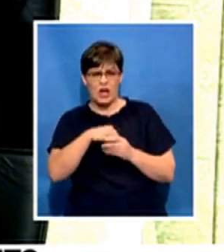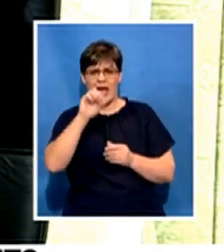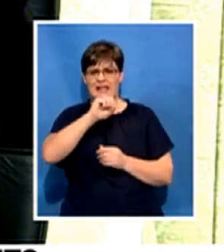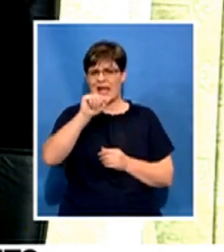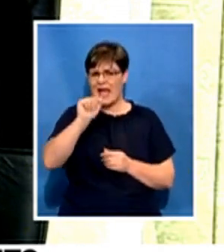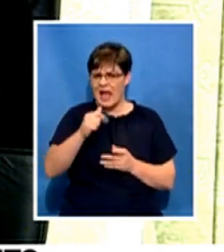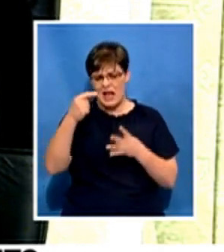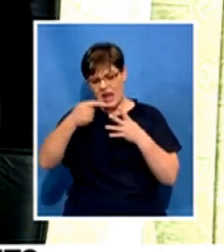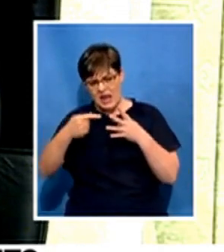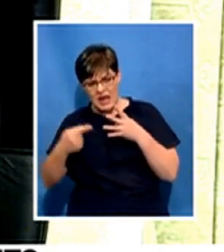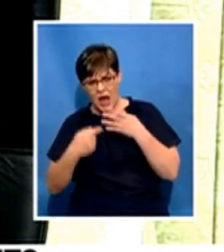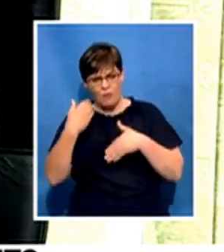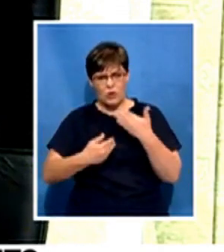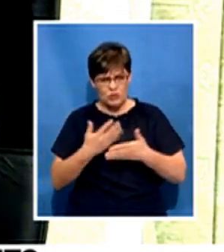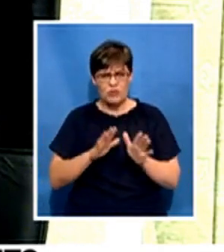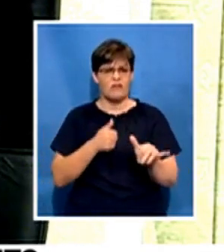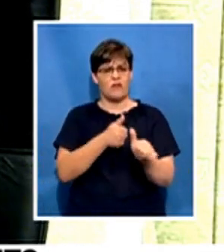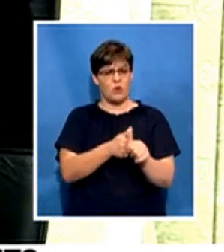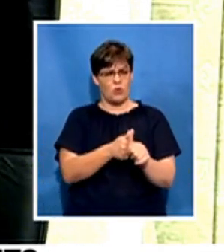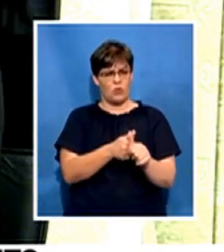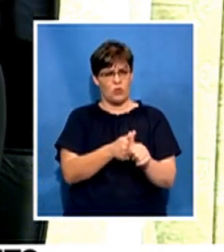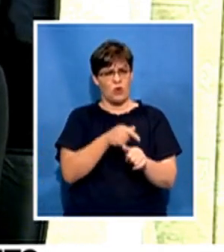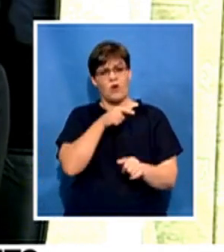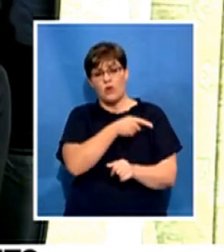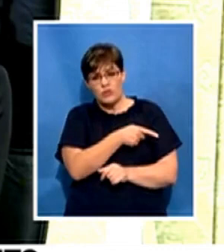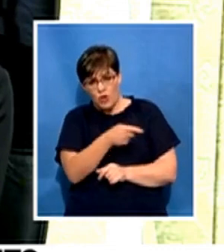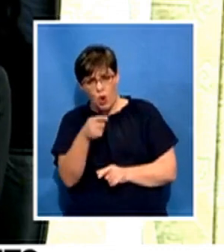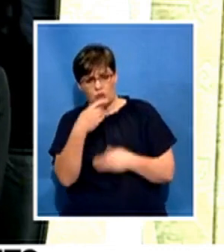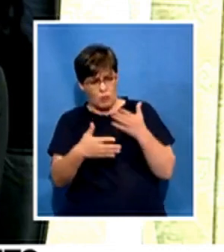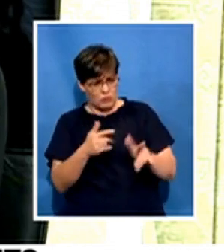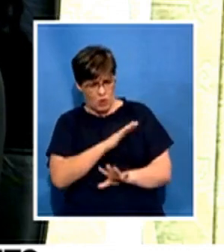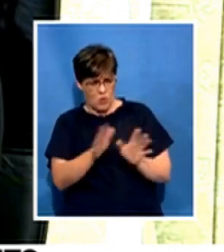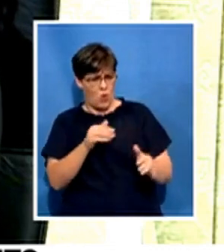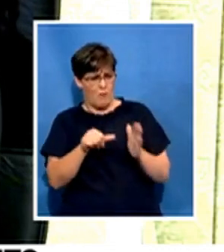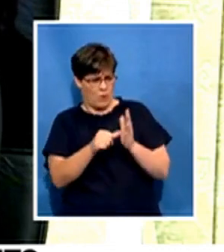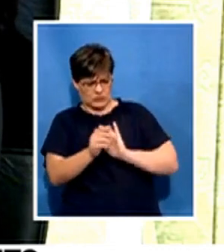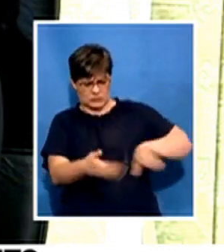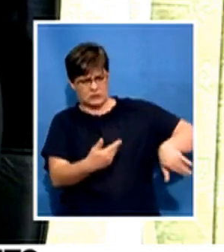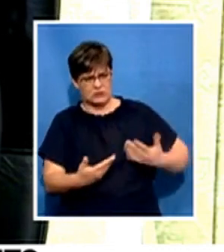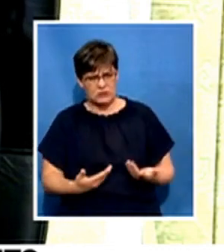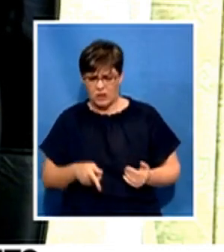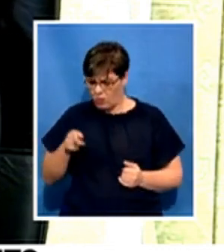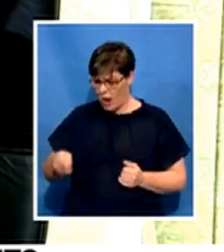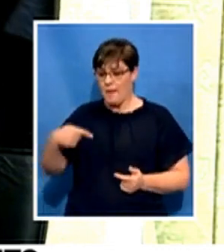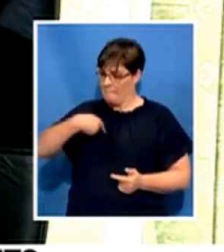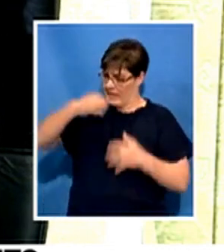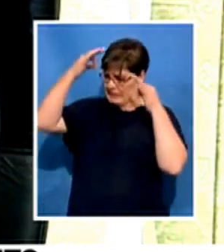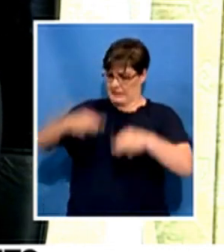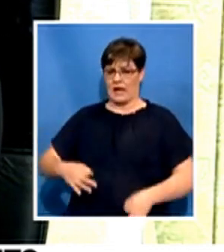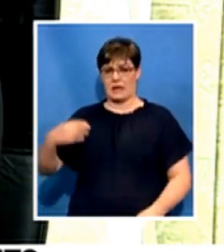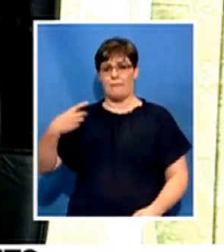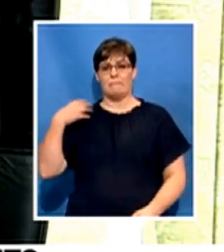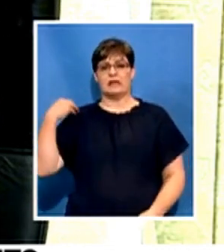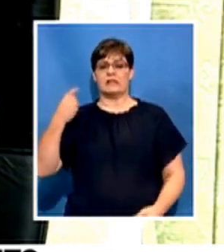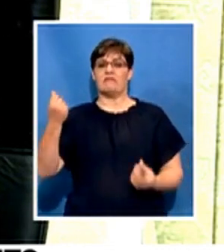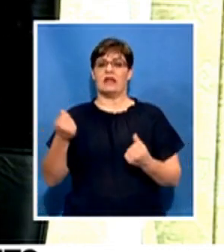followed, those processes now do not matter. Because I have decided, as the Minister of Finance, that this is how the